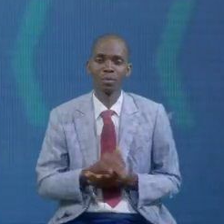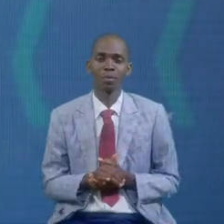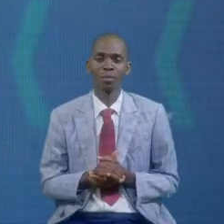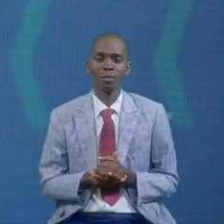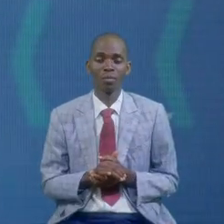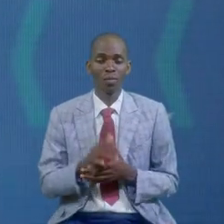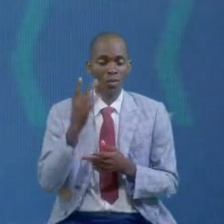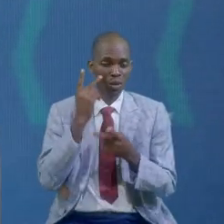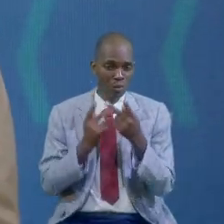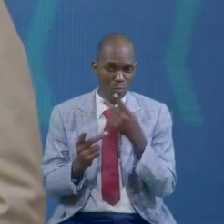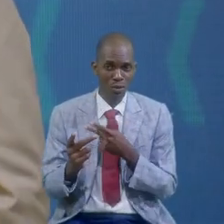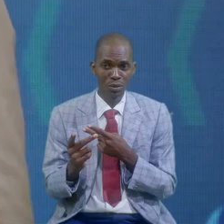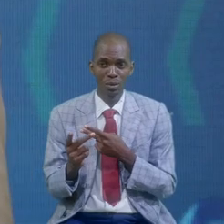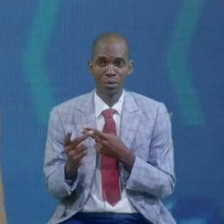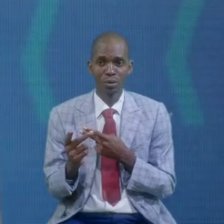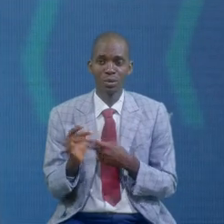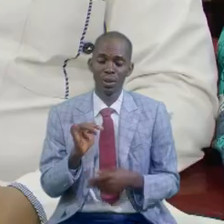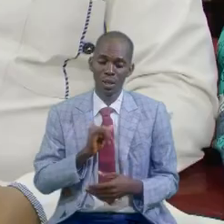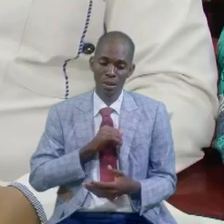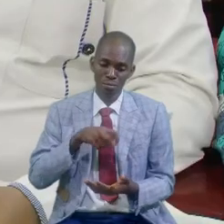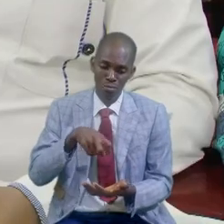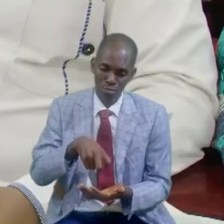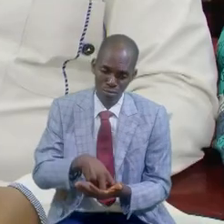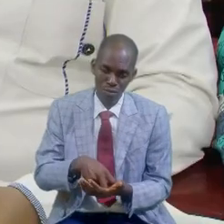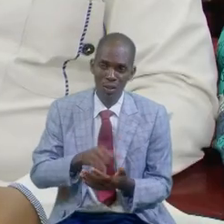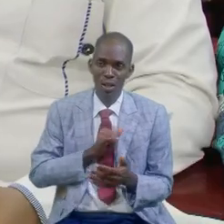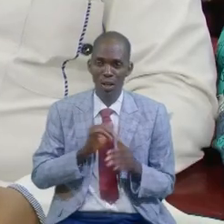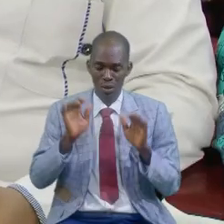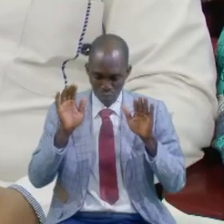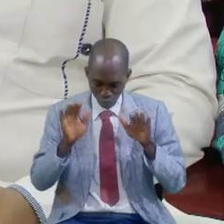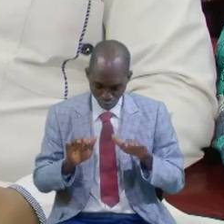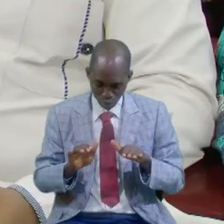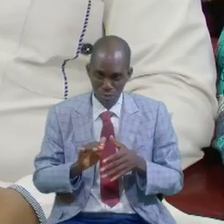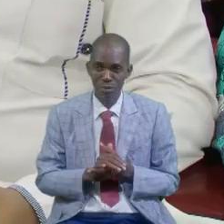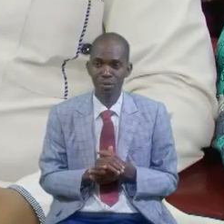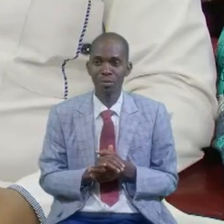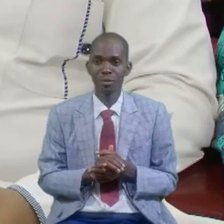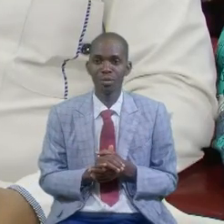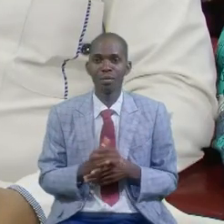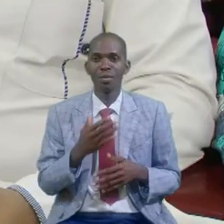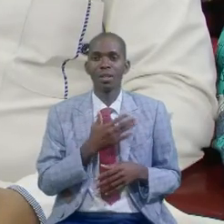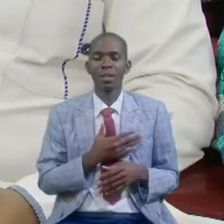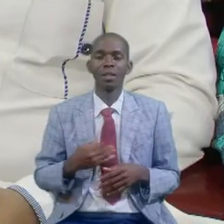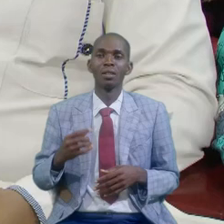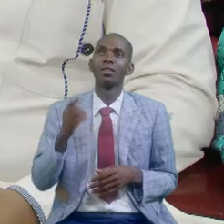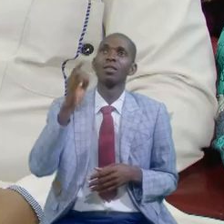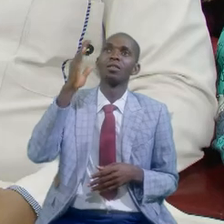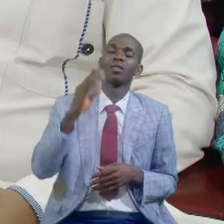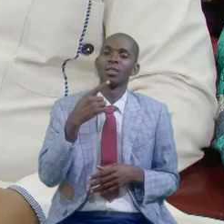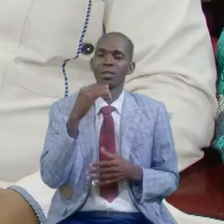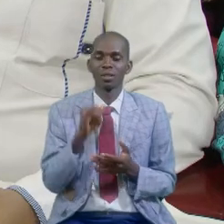Prophet, I kneel, I bow. And God said, go with